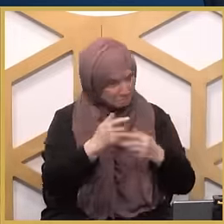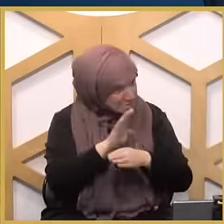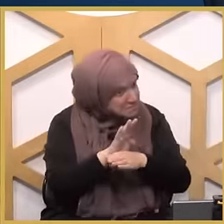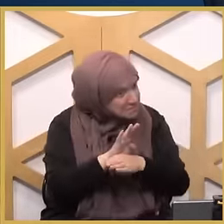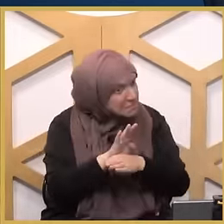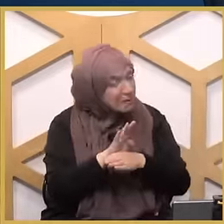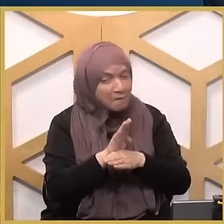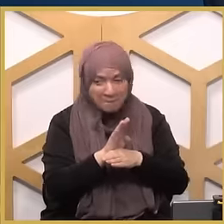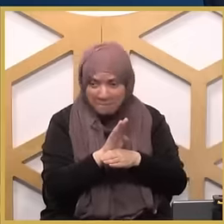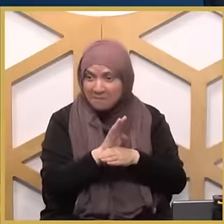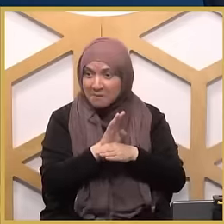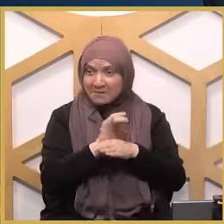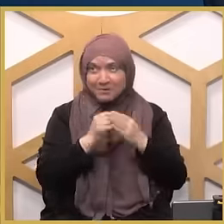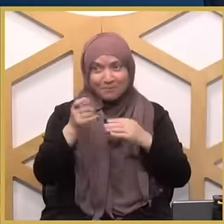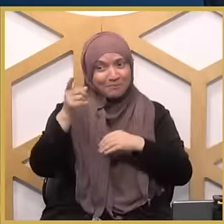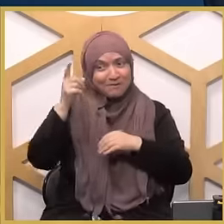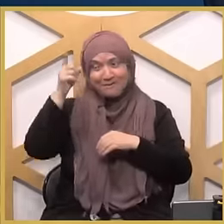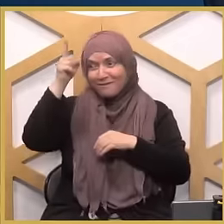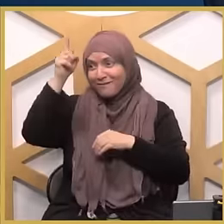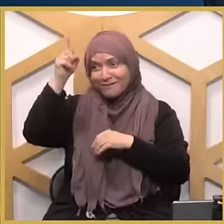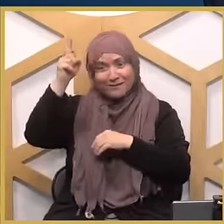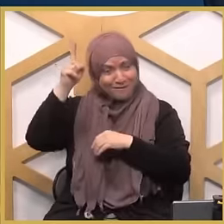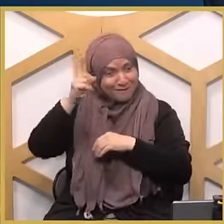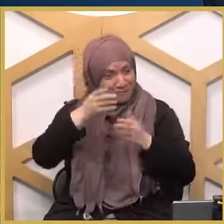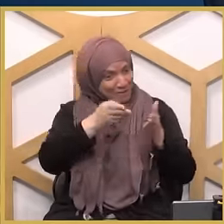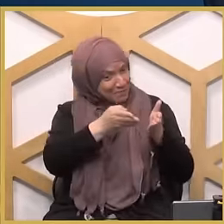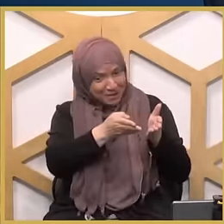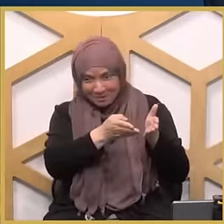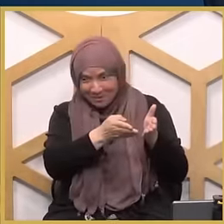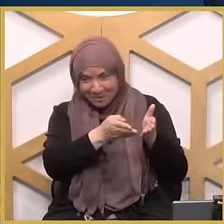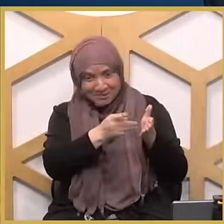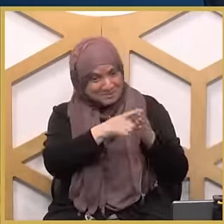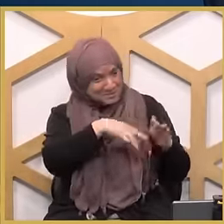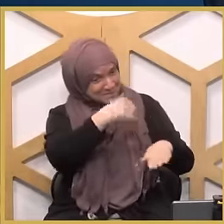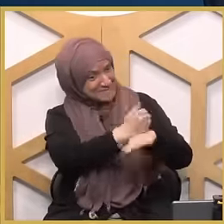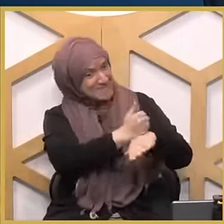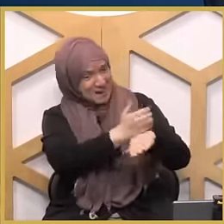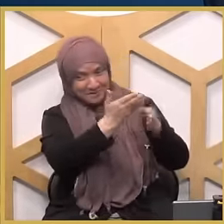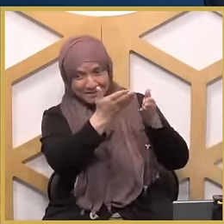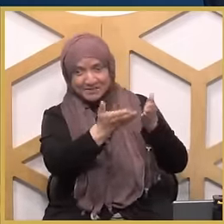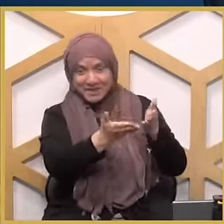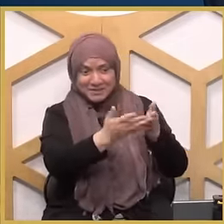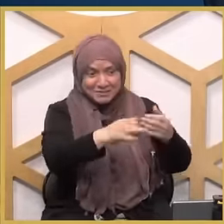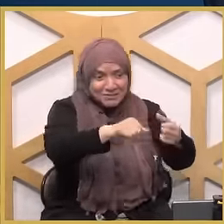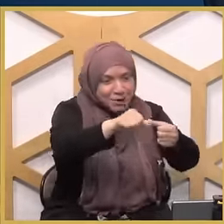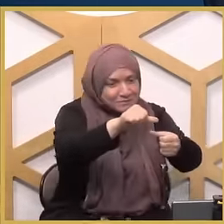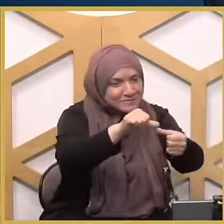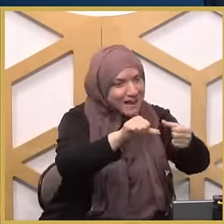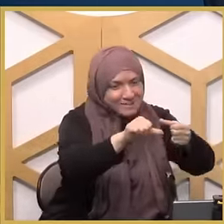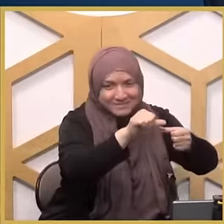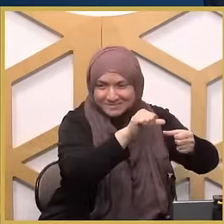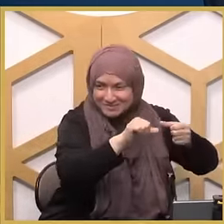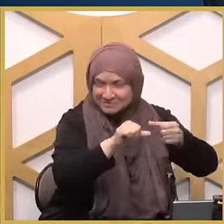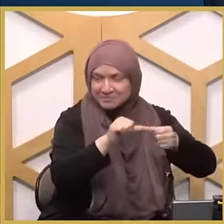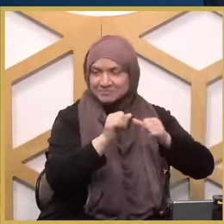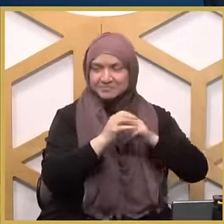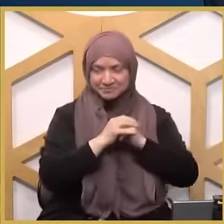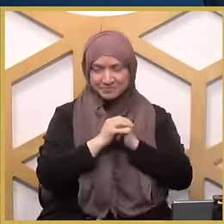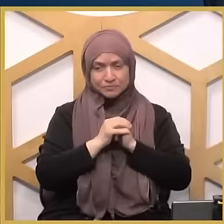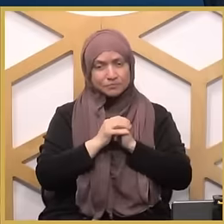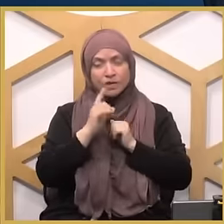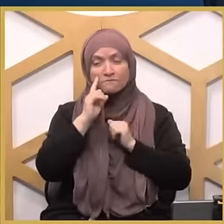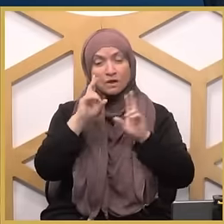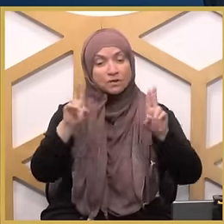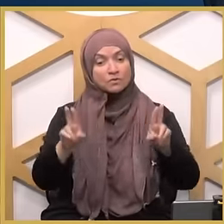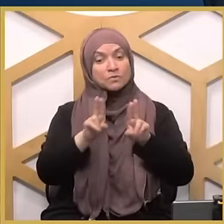subhanahu wa ta'ala, he put him there for a reason. So when he established a society, prosperity, put the financial system for the ummah, then